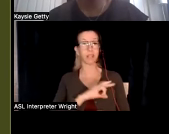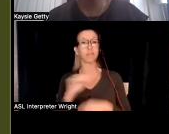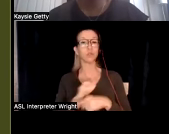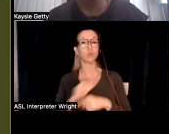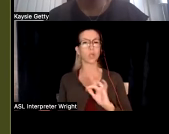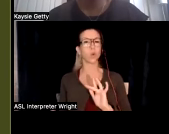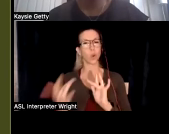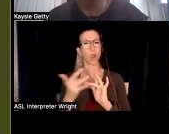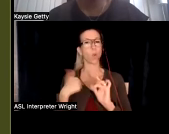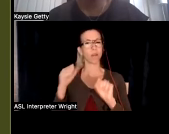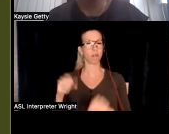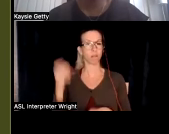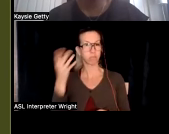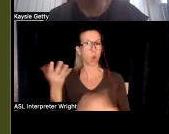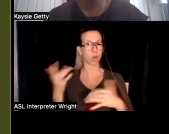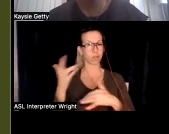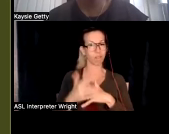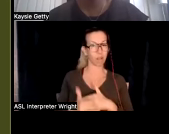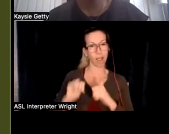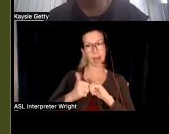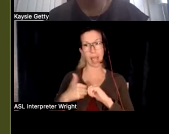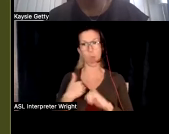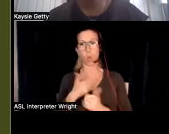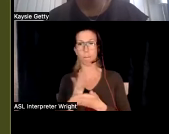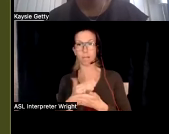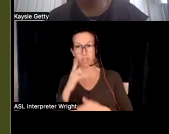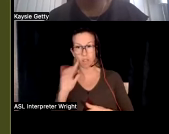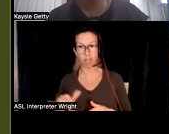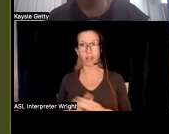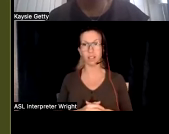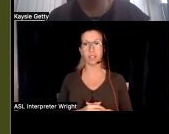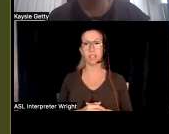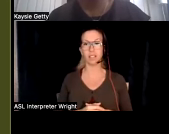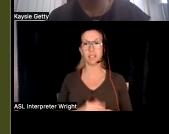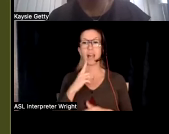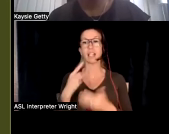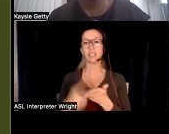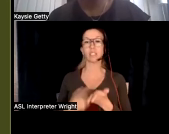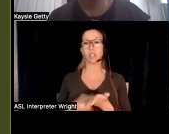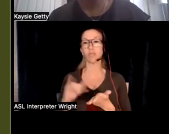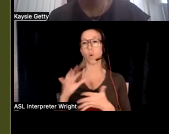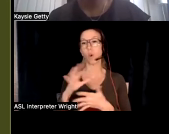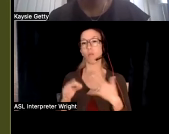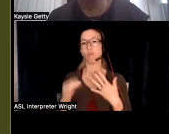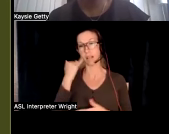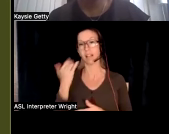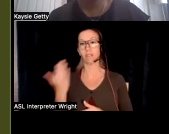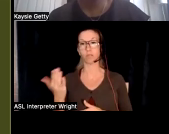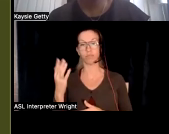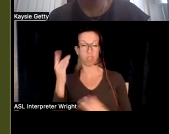what's available and how we usually budget for that, and talk through those options if that's something that some of you would want to